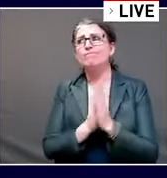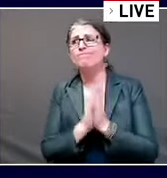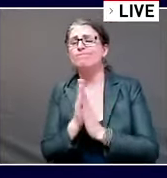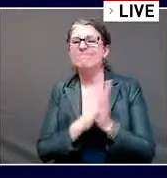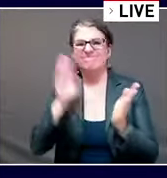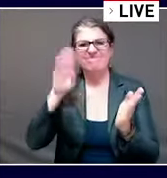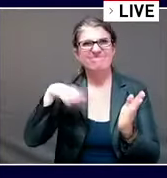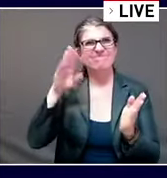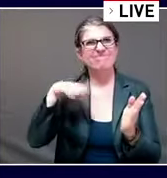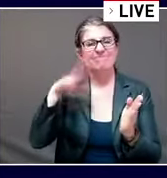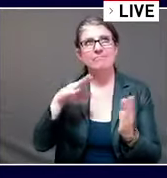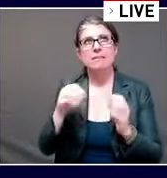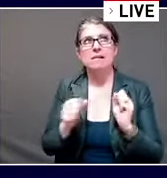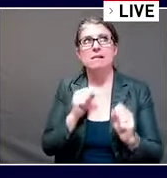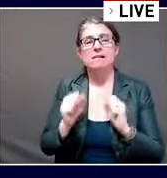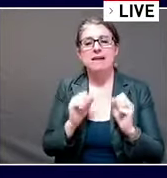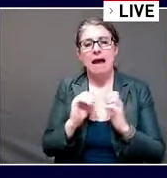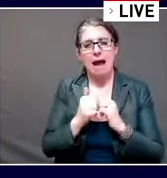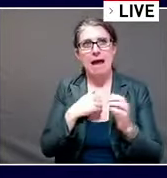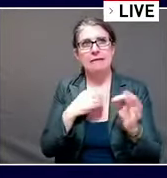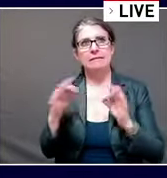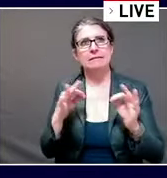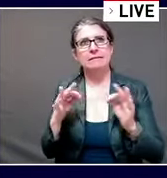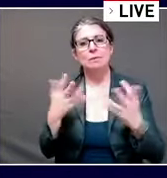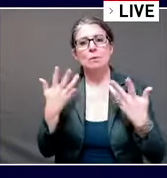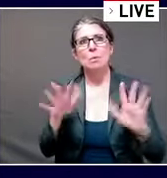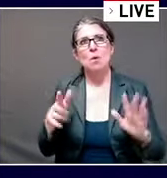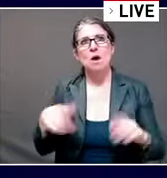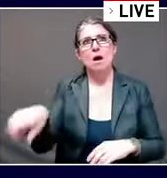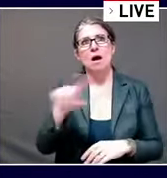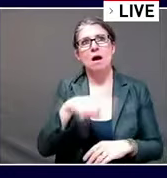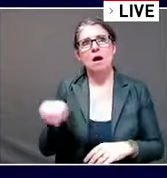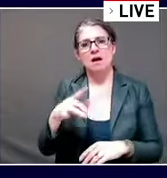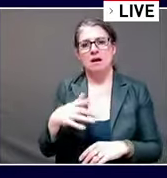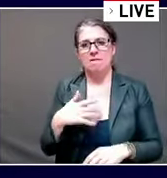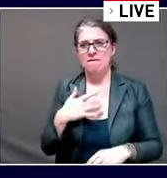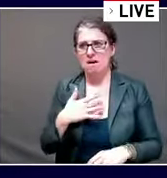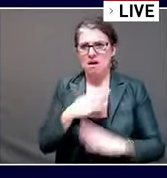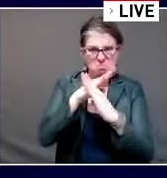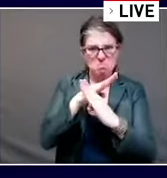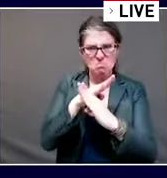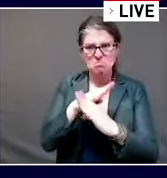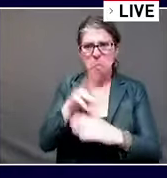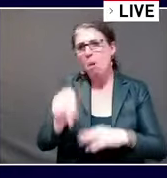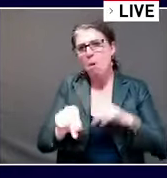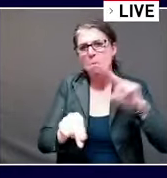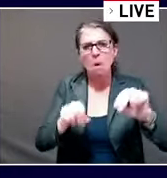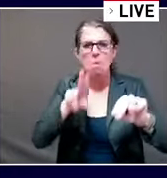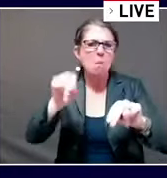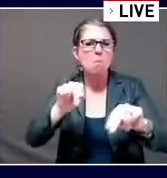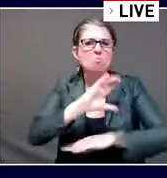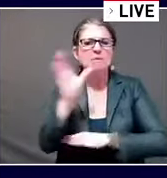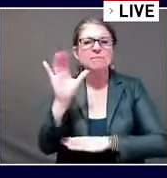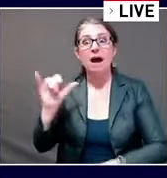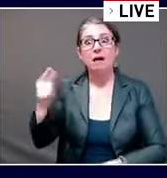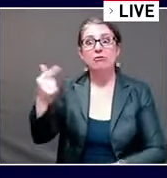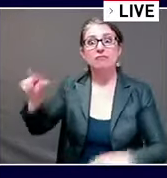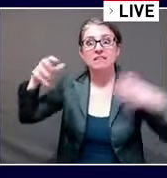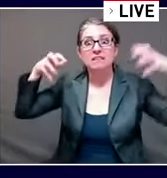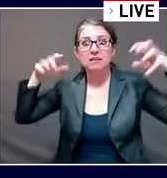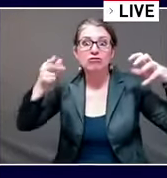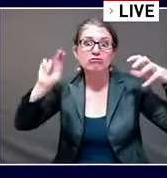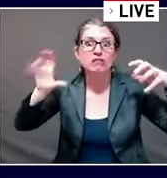want to be the Grinch, but for obvious reasons. But this is serious, and it's getting worse. And is